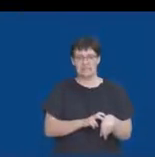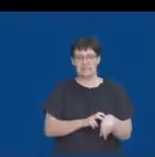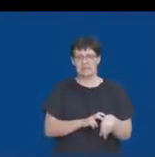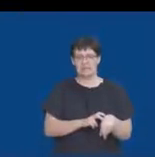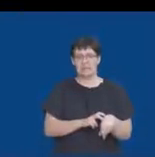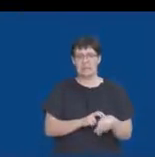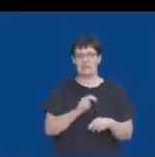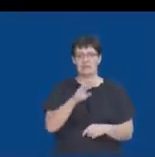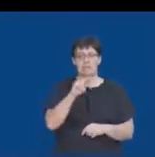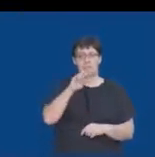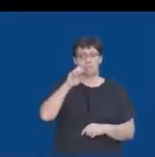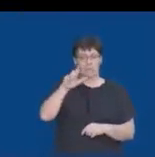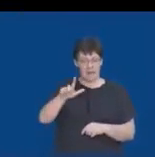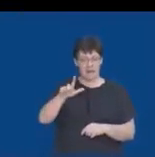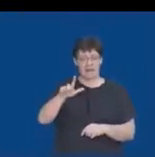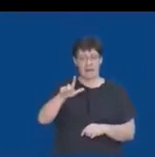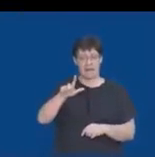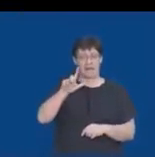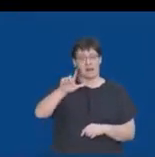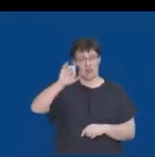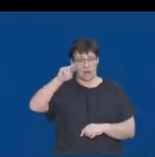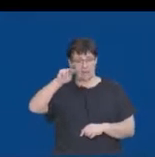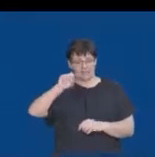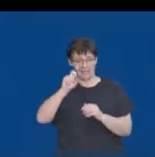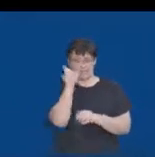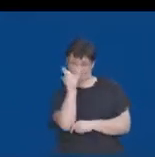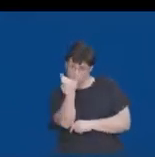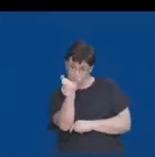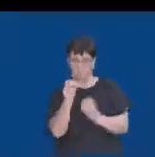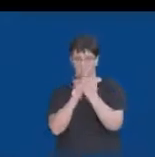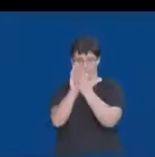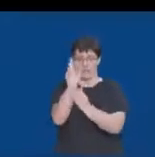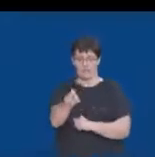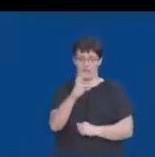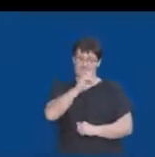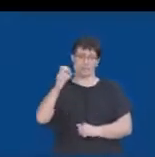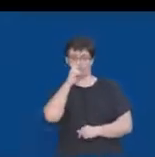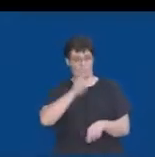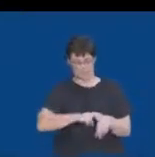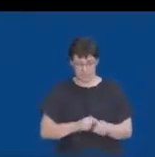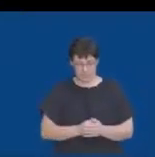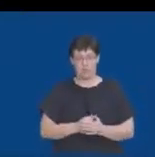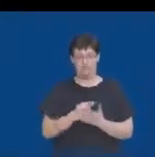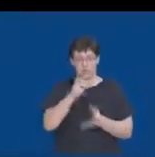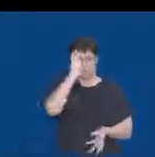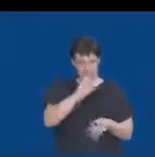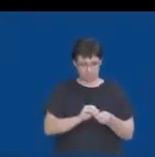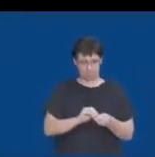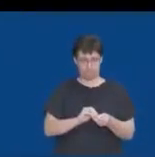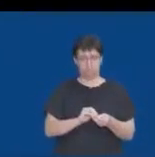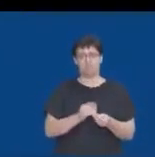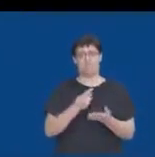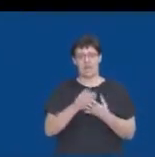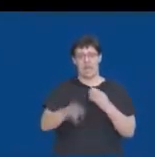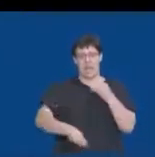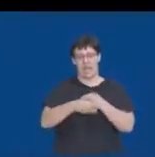the millions, but I do need to write in the word millions. That's important. And we want the total, so I'm going to do these calculations